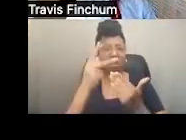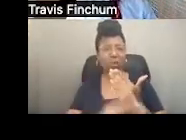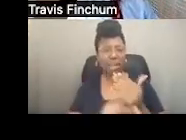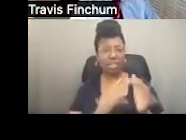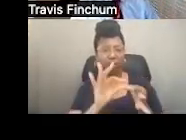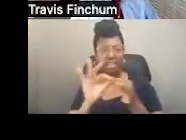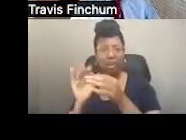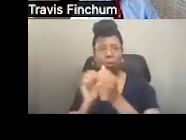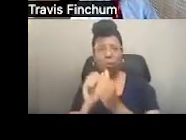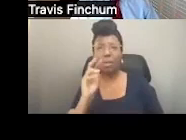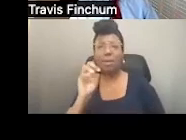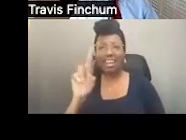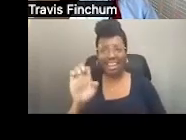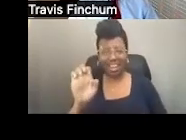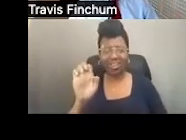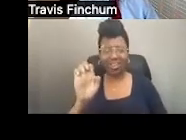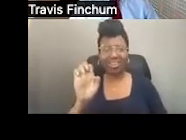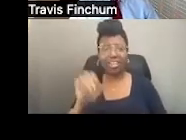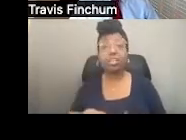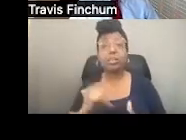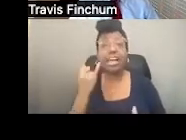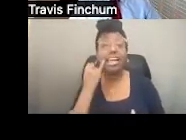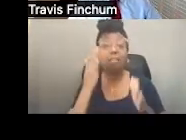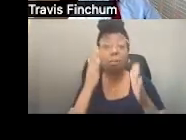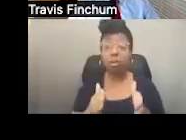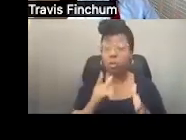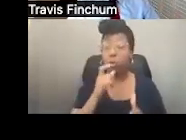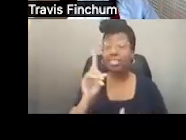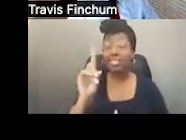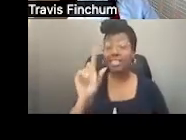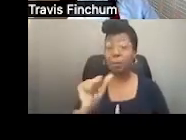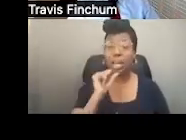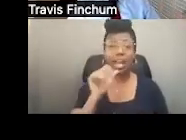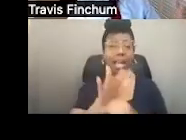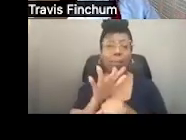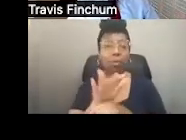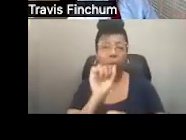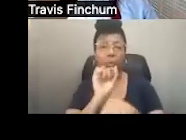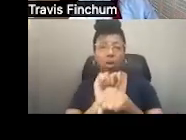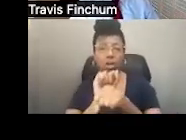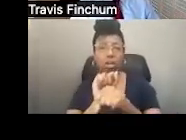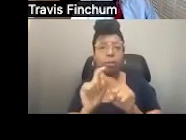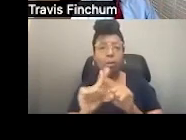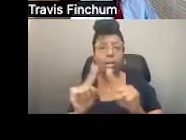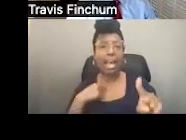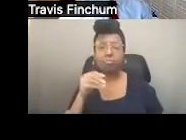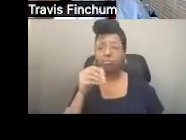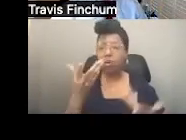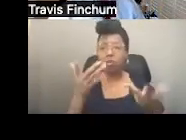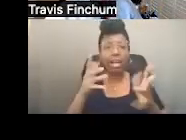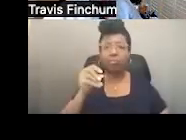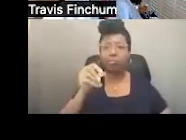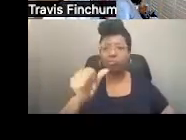with Medicare. So that an individual who is disabled and not able to work, but has paid enough into the